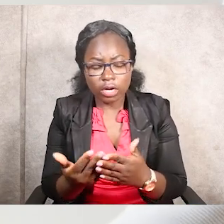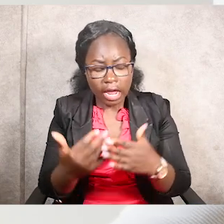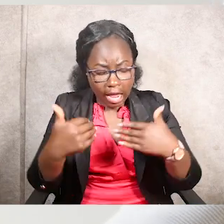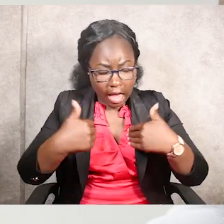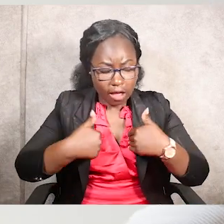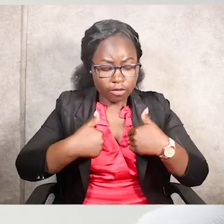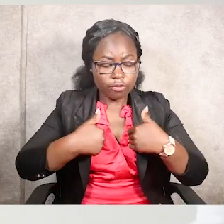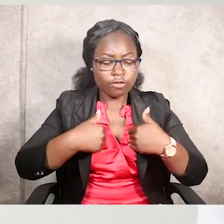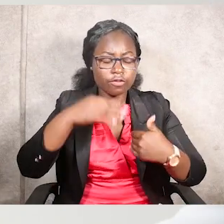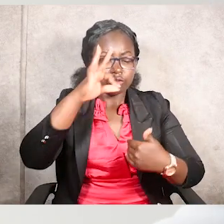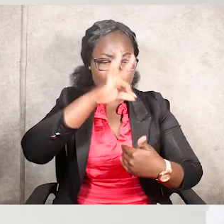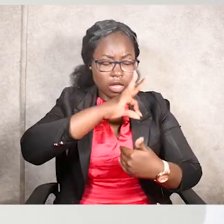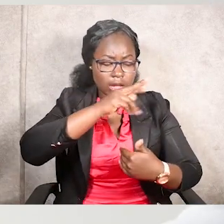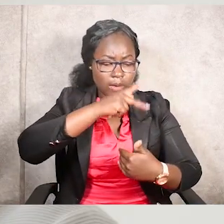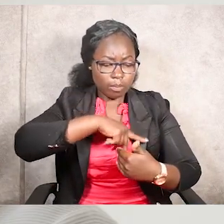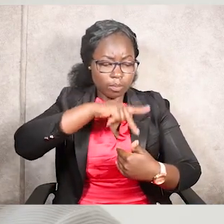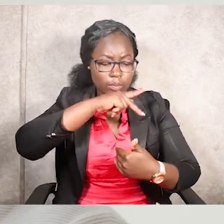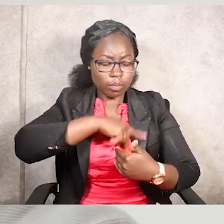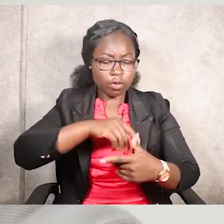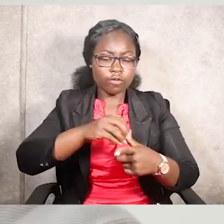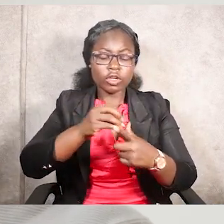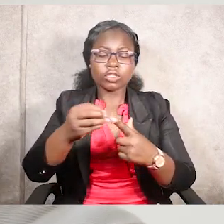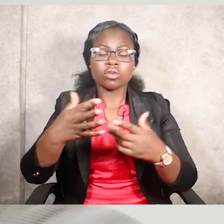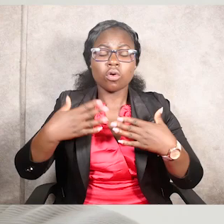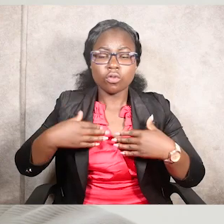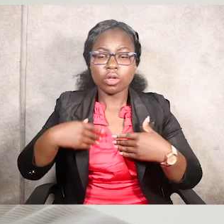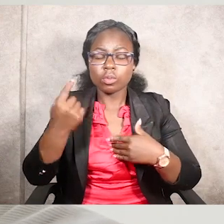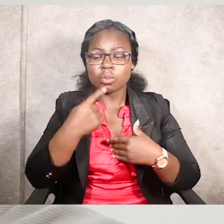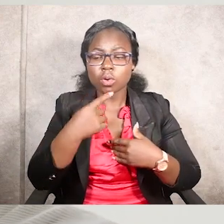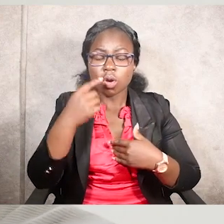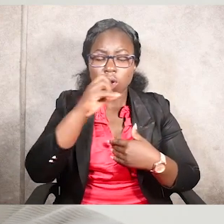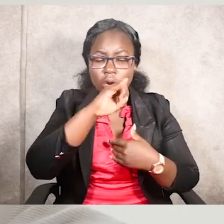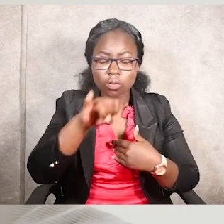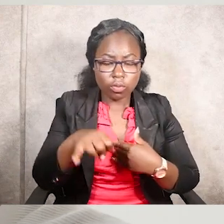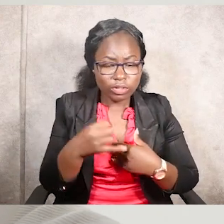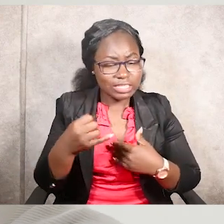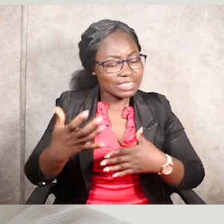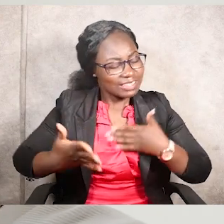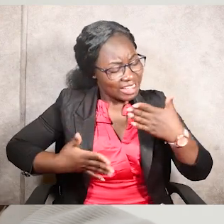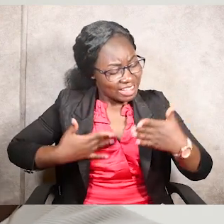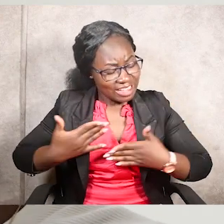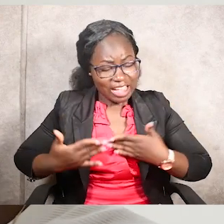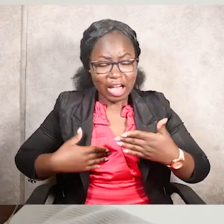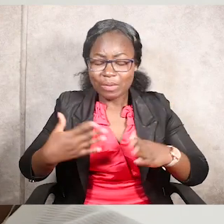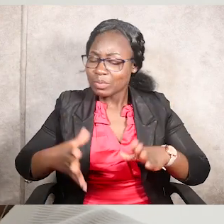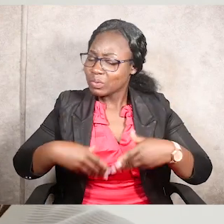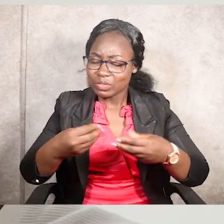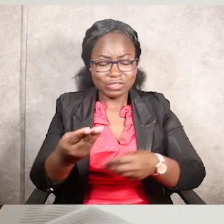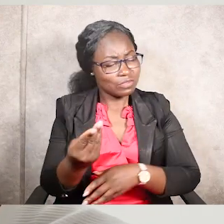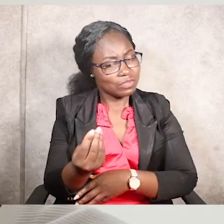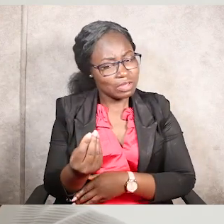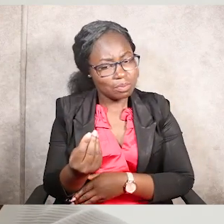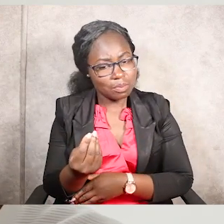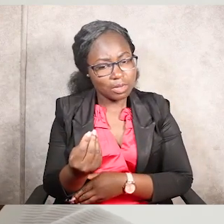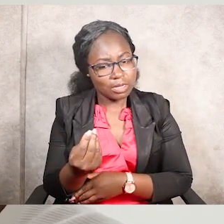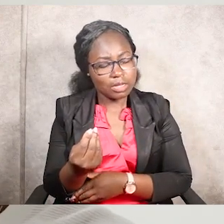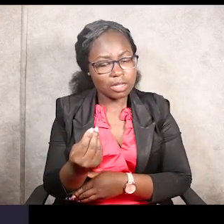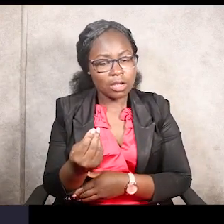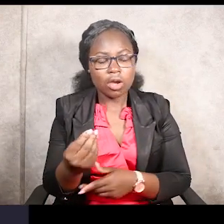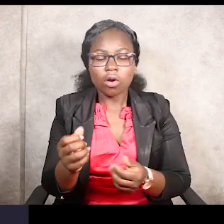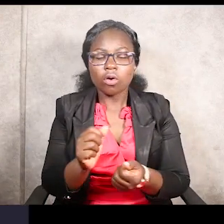profits. You can also get people who are just happy to just give you the money, maybe